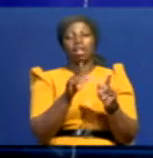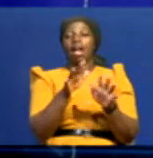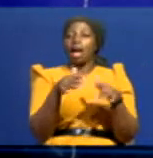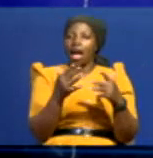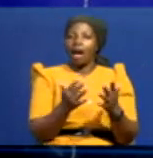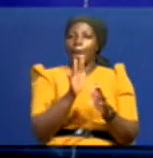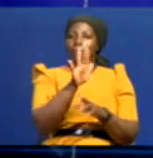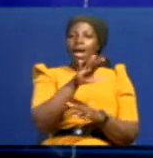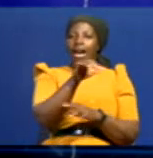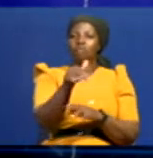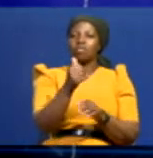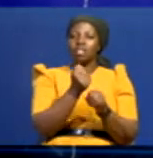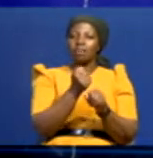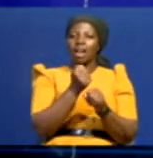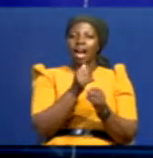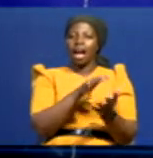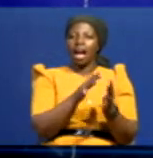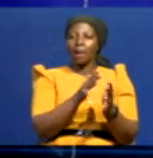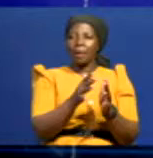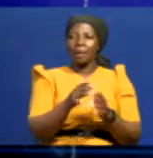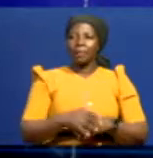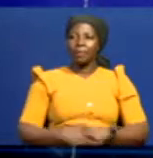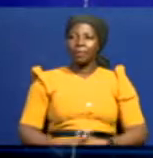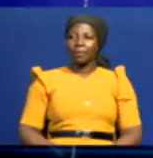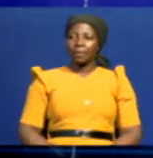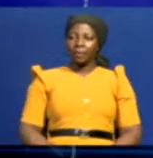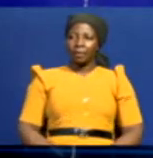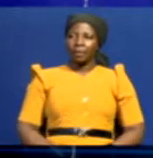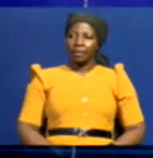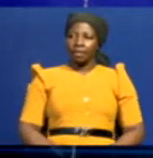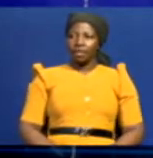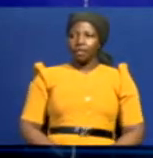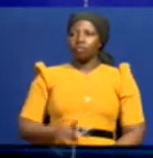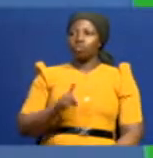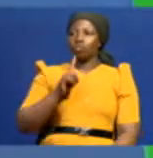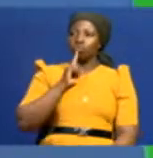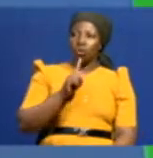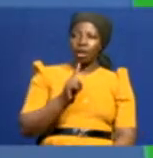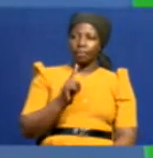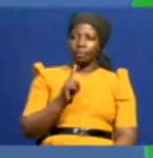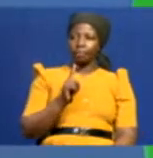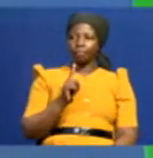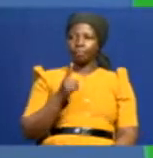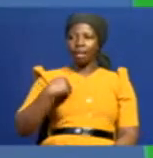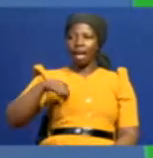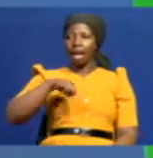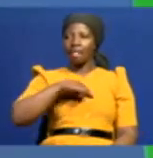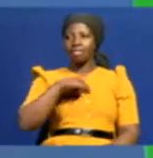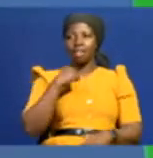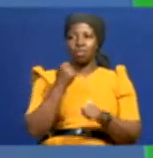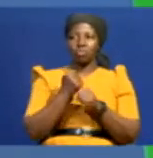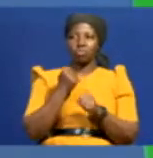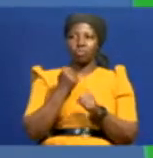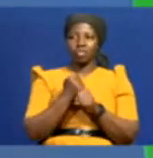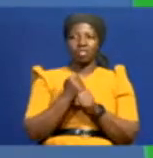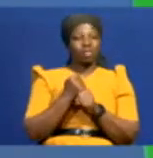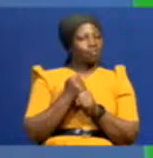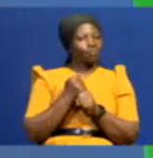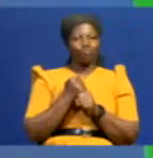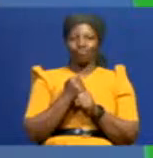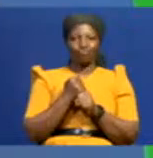your county is doing. Oh, thanks, Mary. For sure, we are doing badly